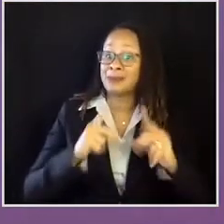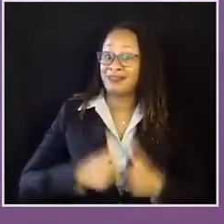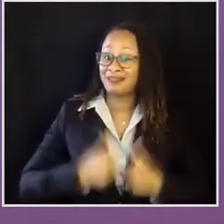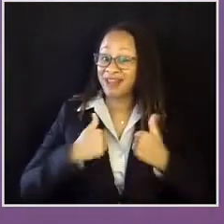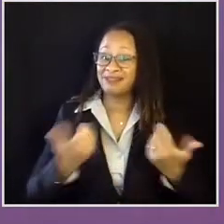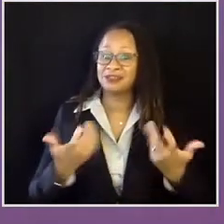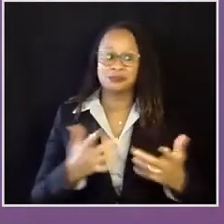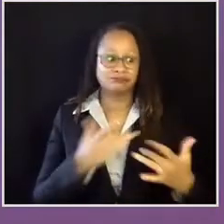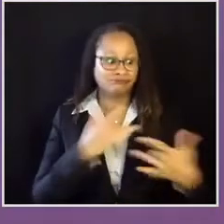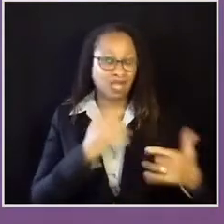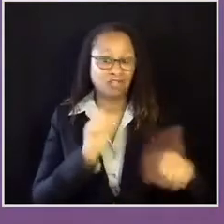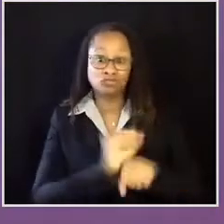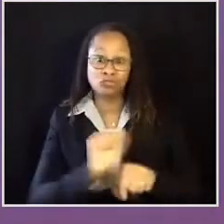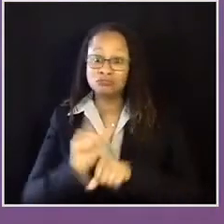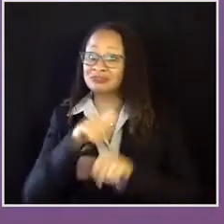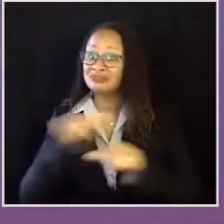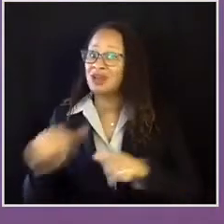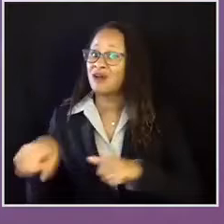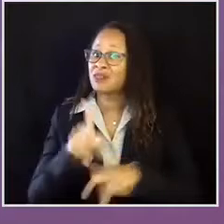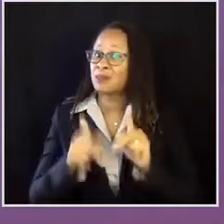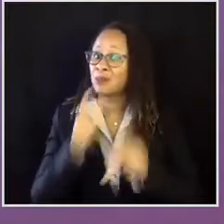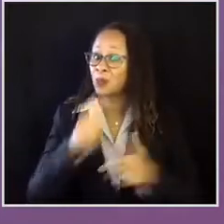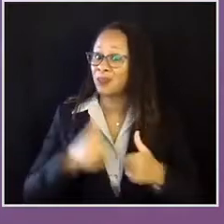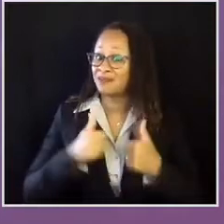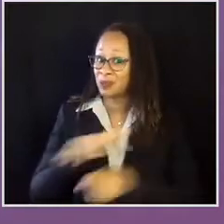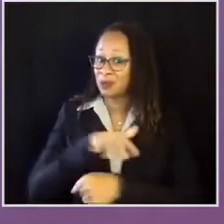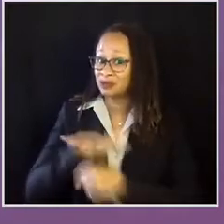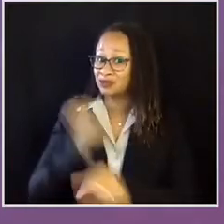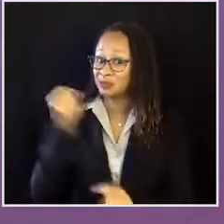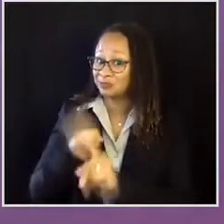livelihoods, which I'd like to talk about now.